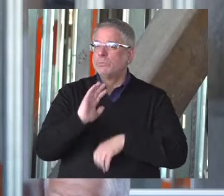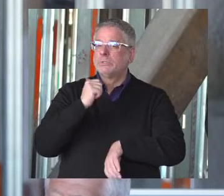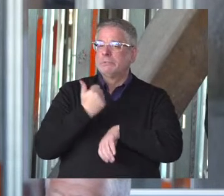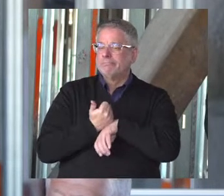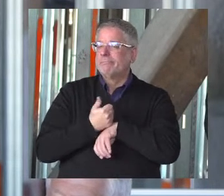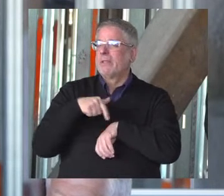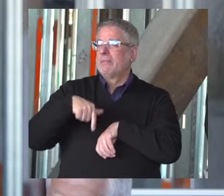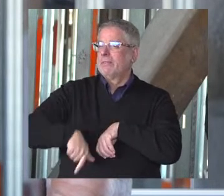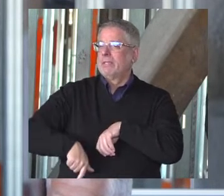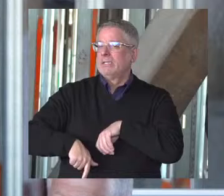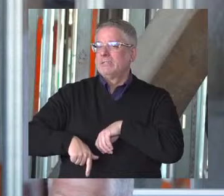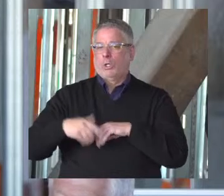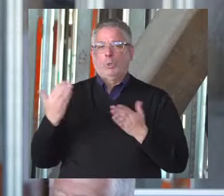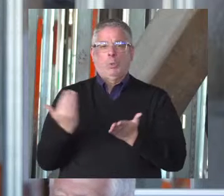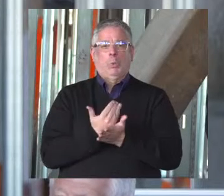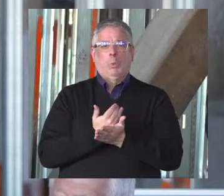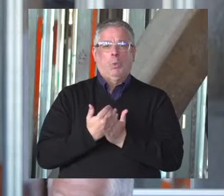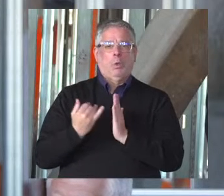this state-of-the-art facility.